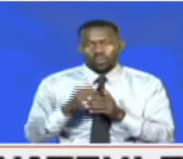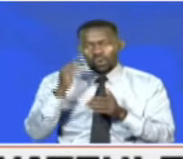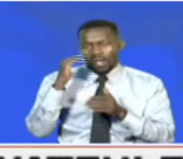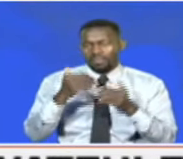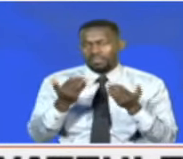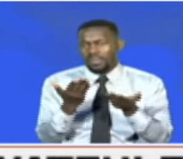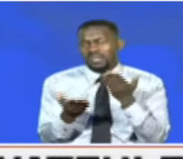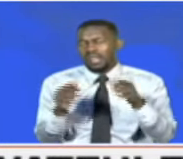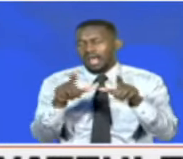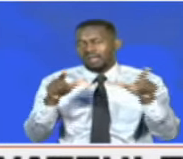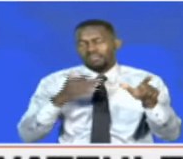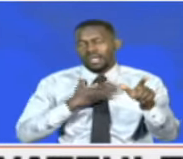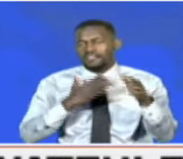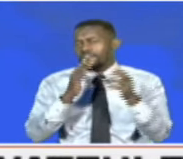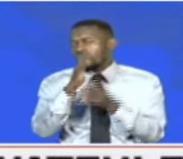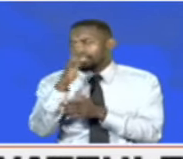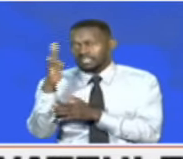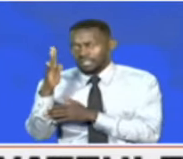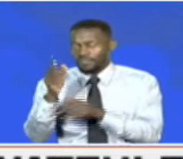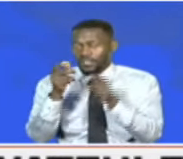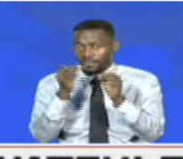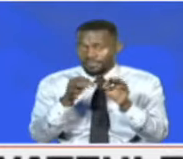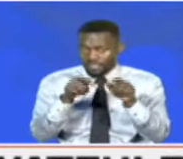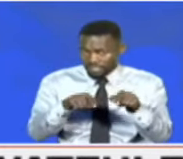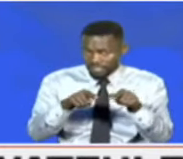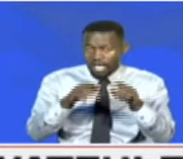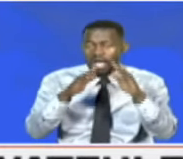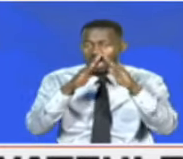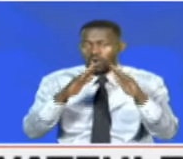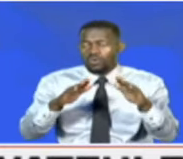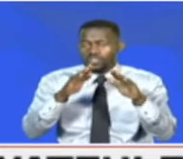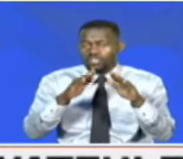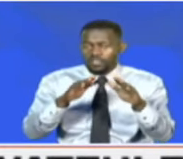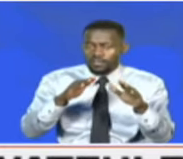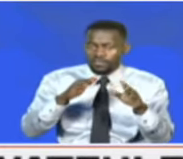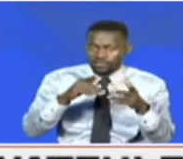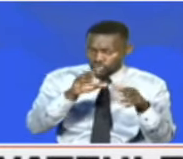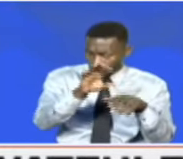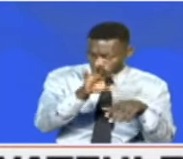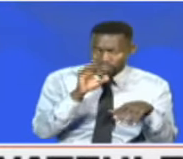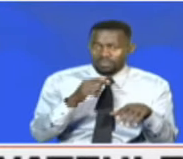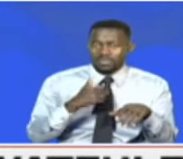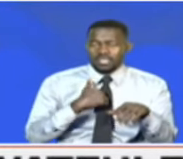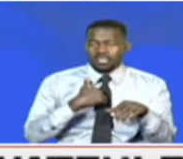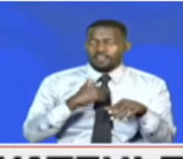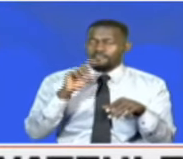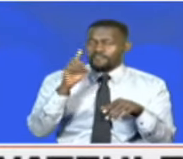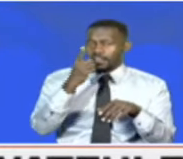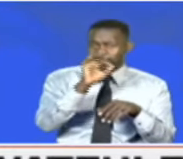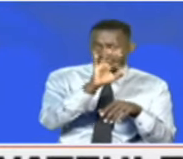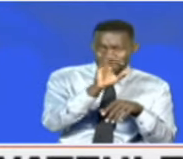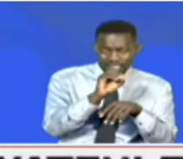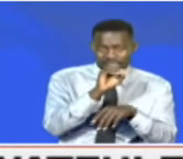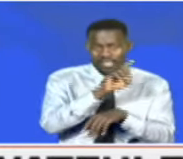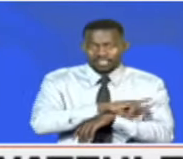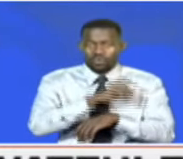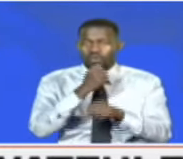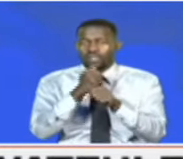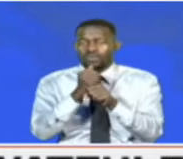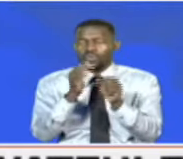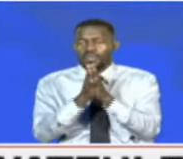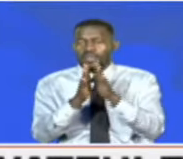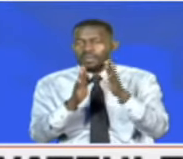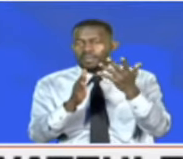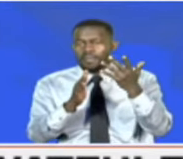approves me, In the first 30 days, working with the Minister for Lands and